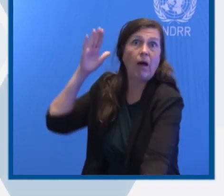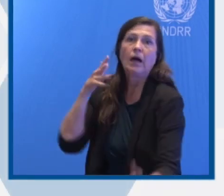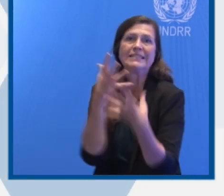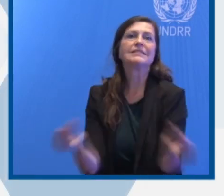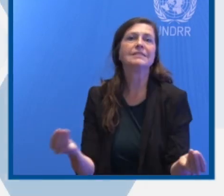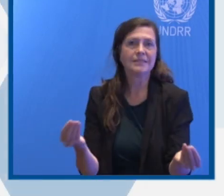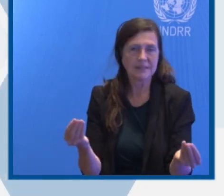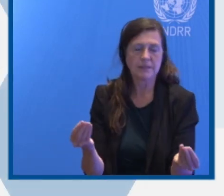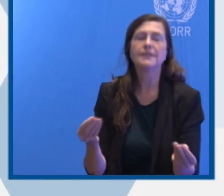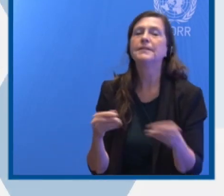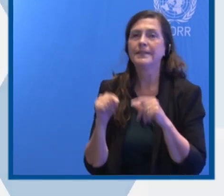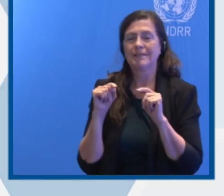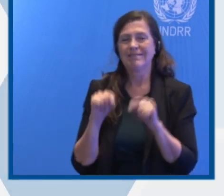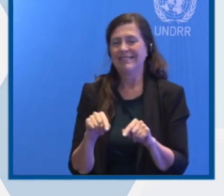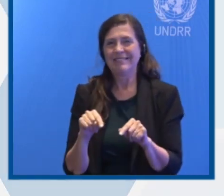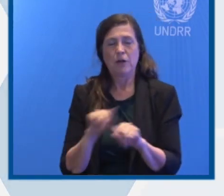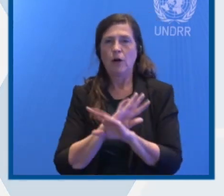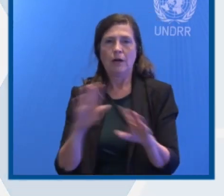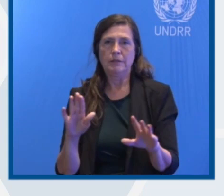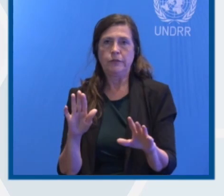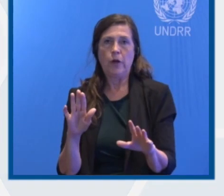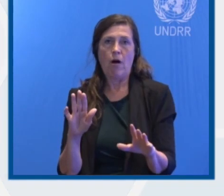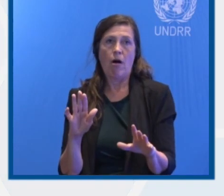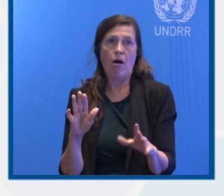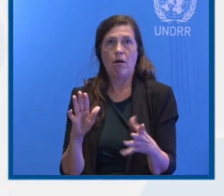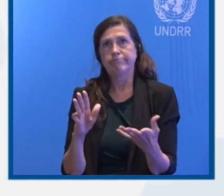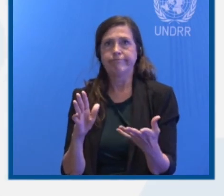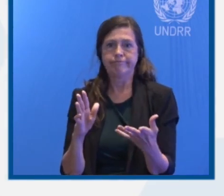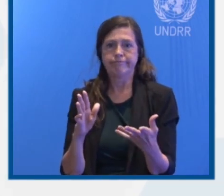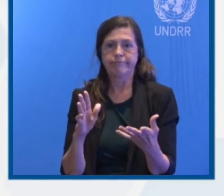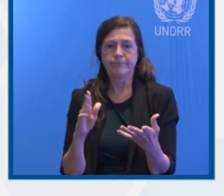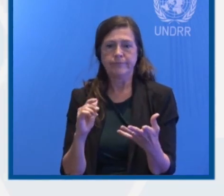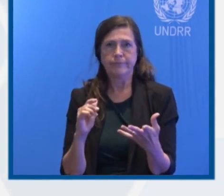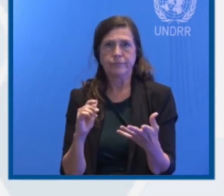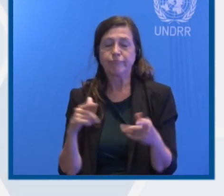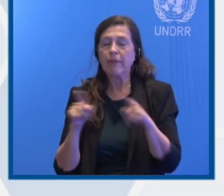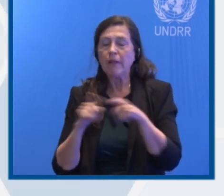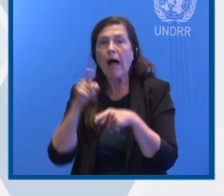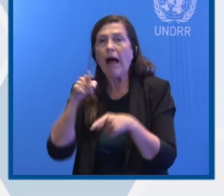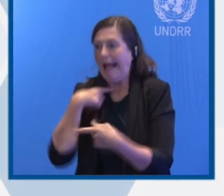that's not an elegant solution, but I do believe that we